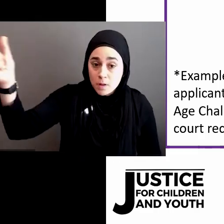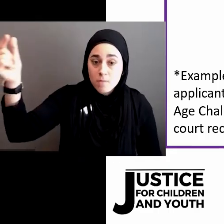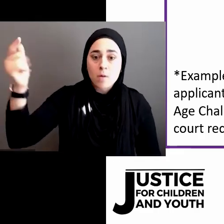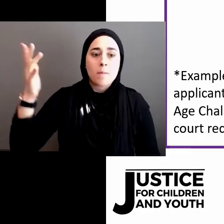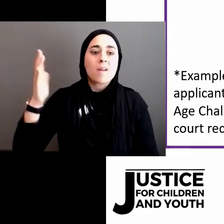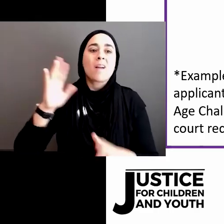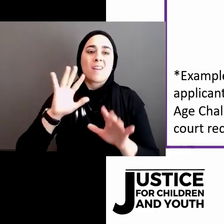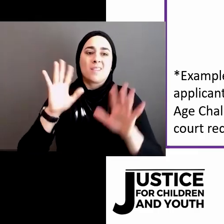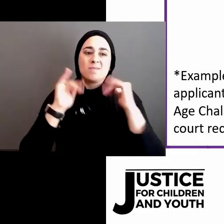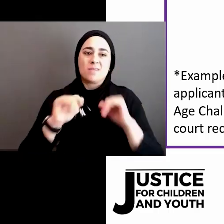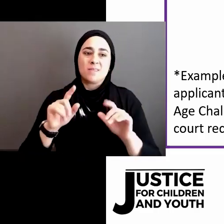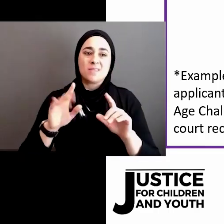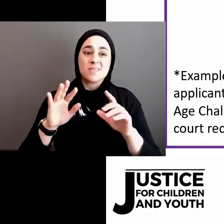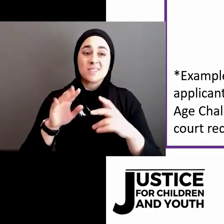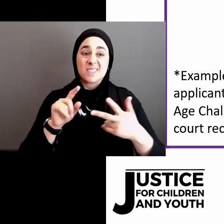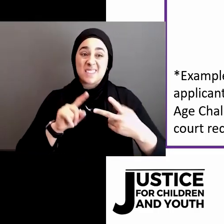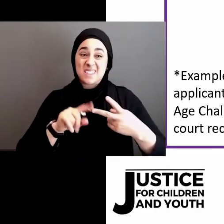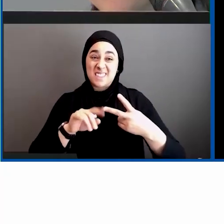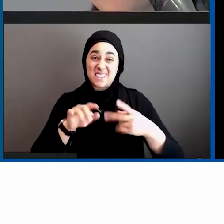and then test cases is a big one.